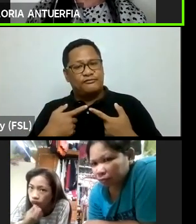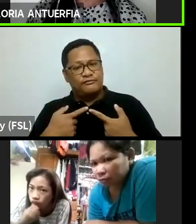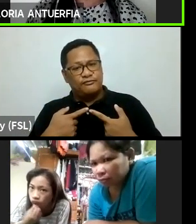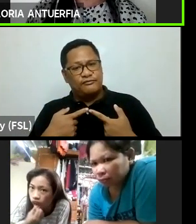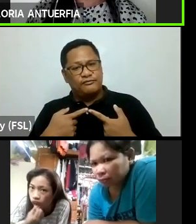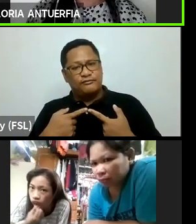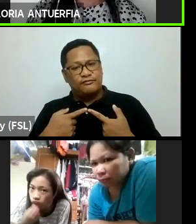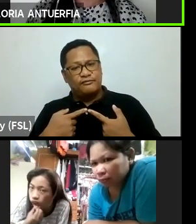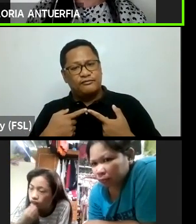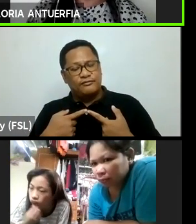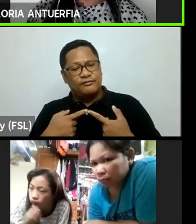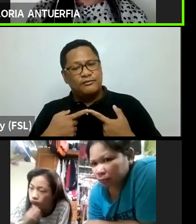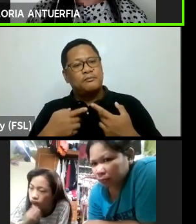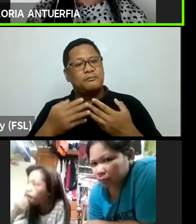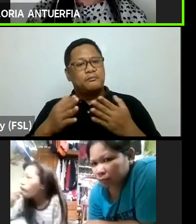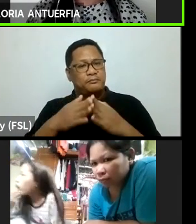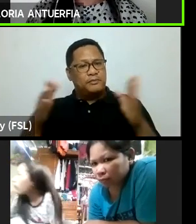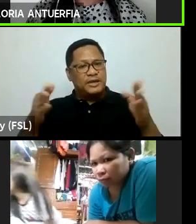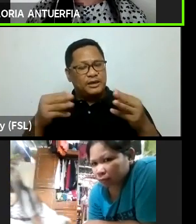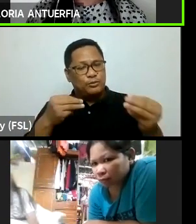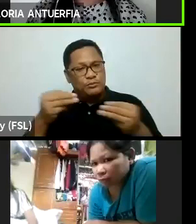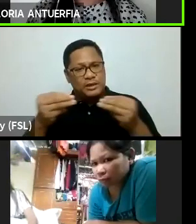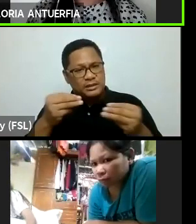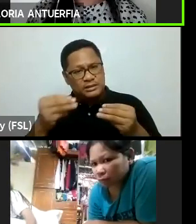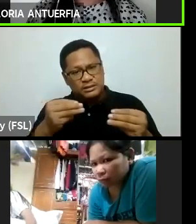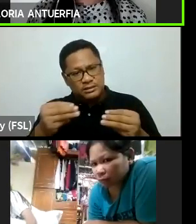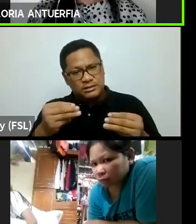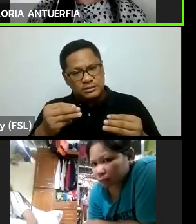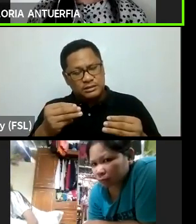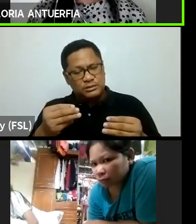major operation nung